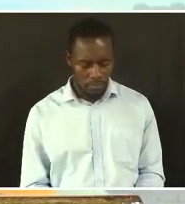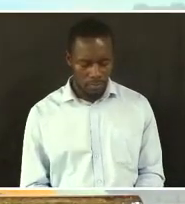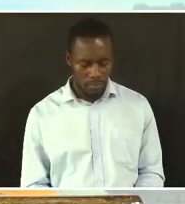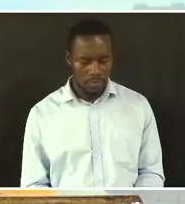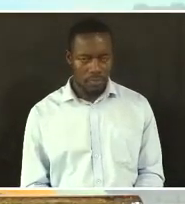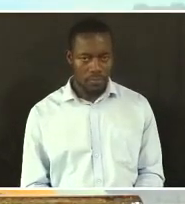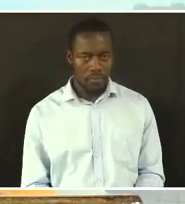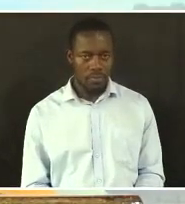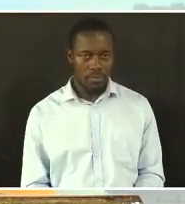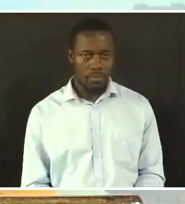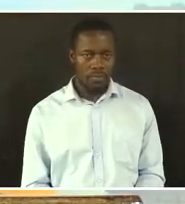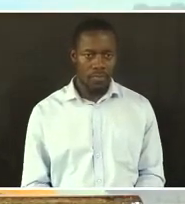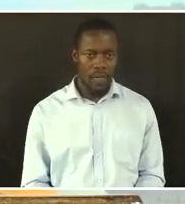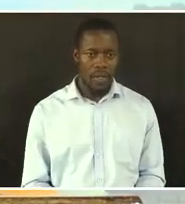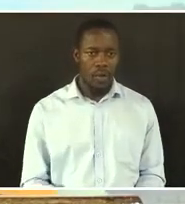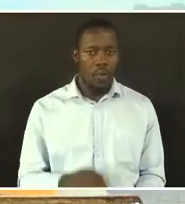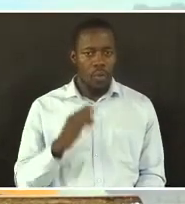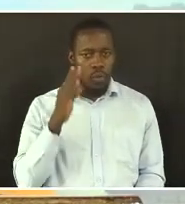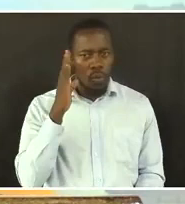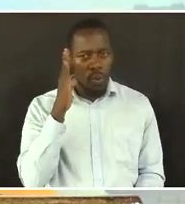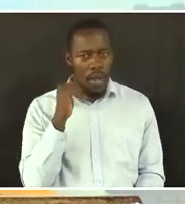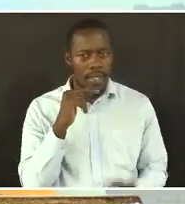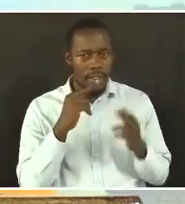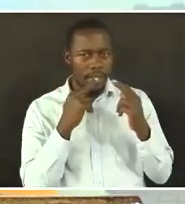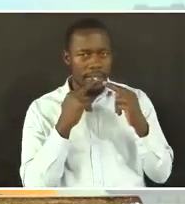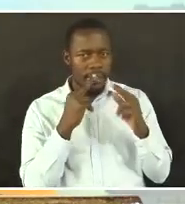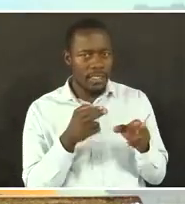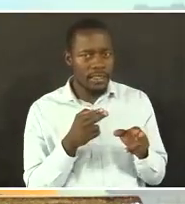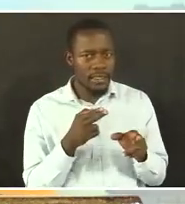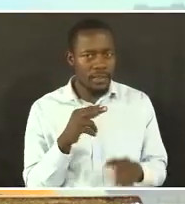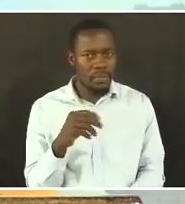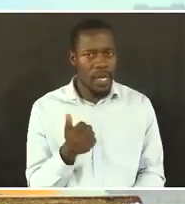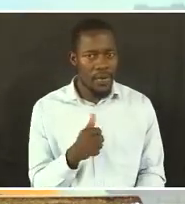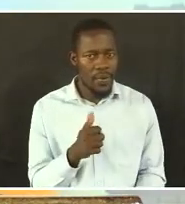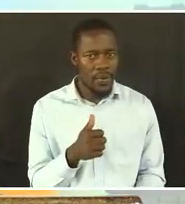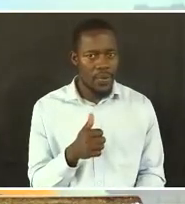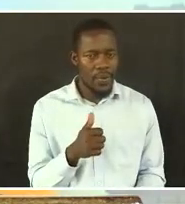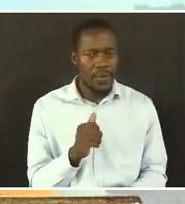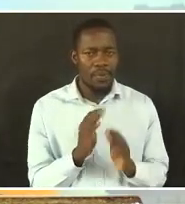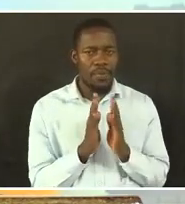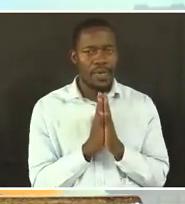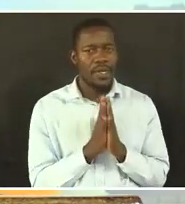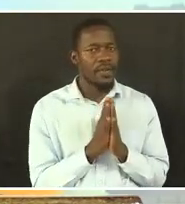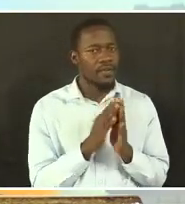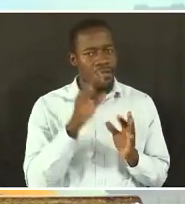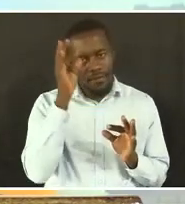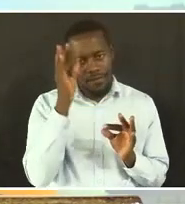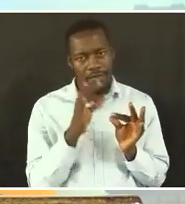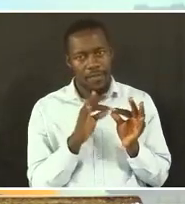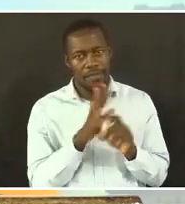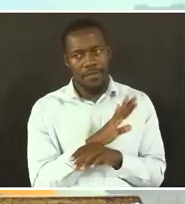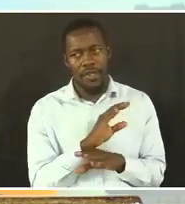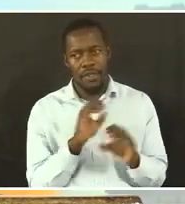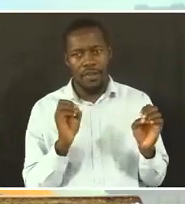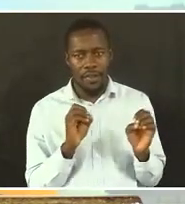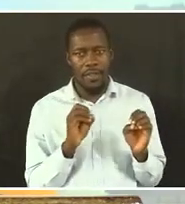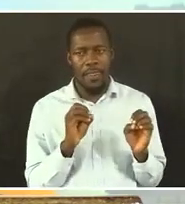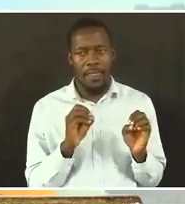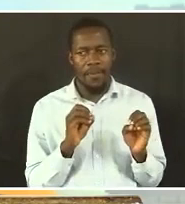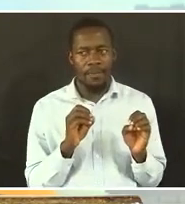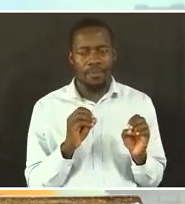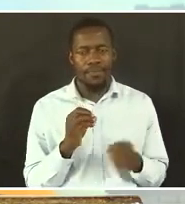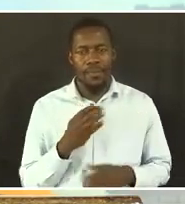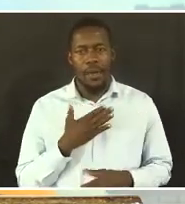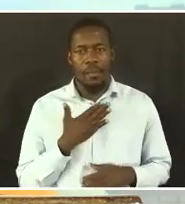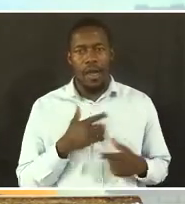we have no real results is because we have not sought to reach out to people. Beloved, I beg you, my